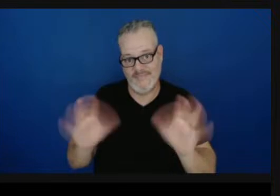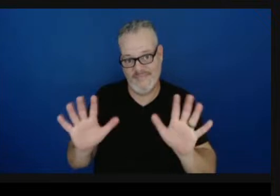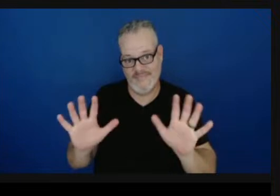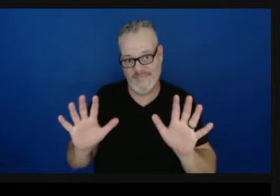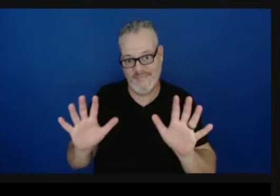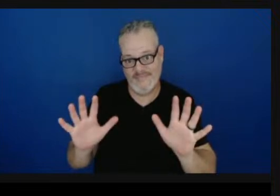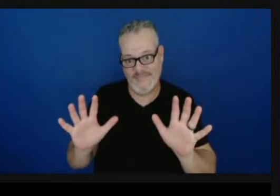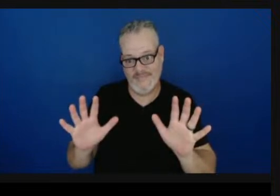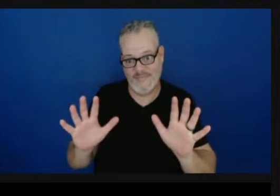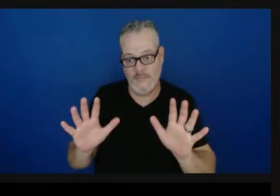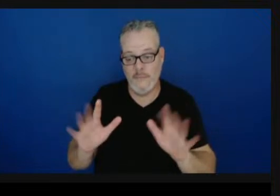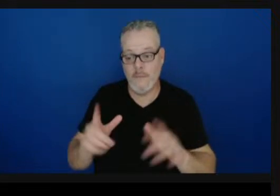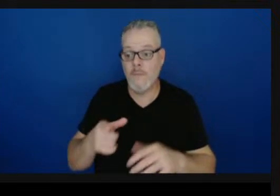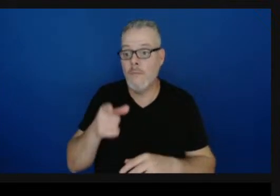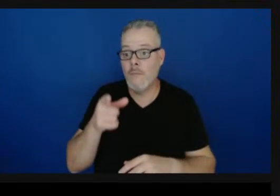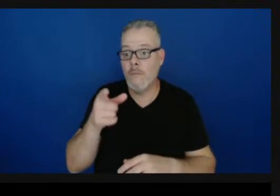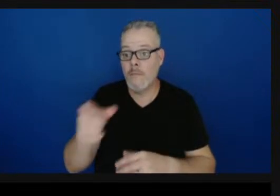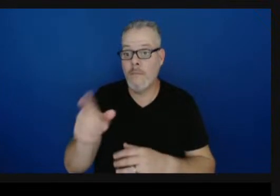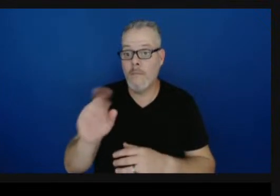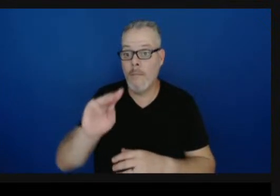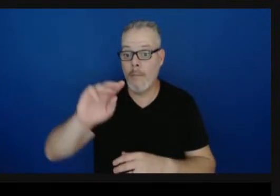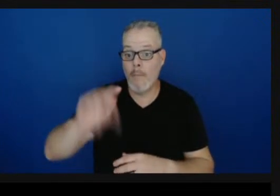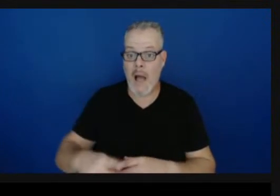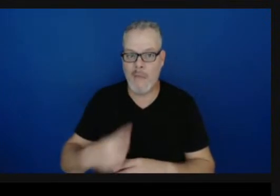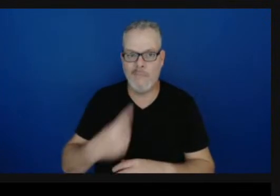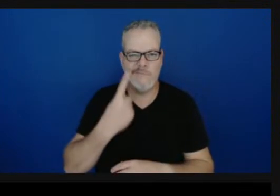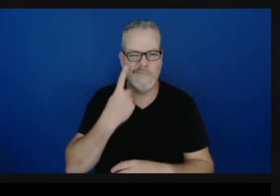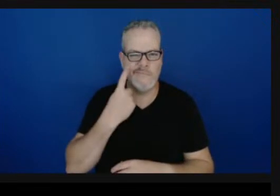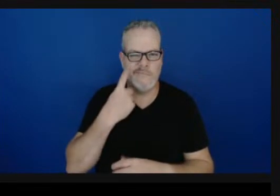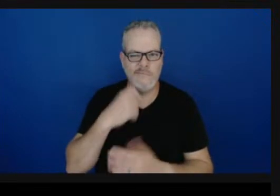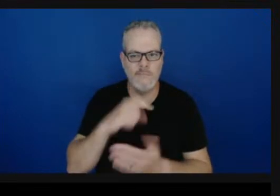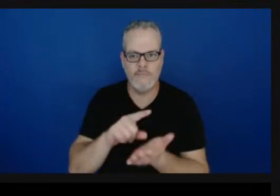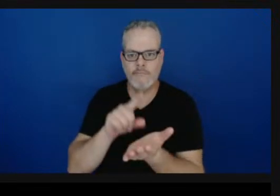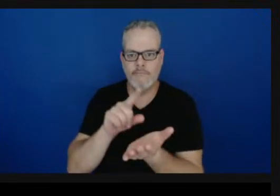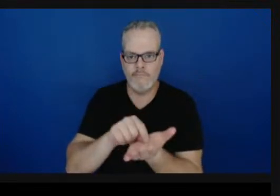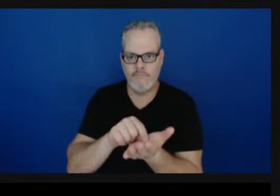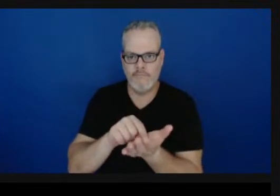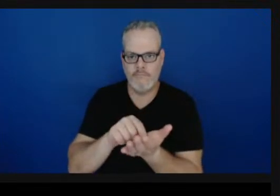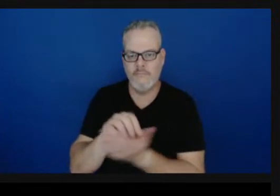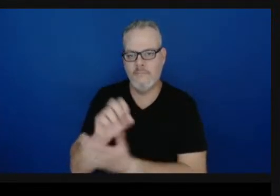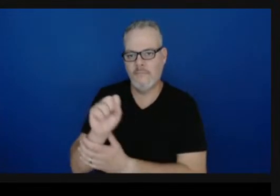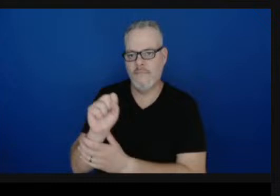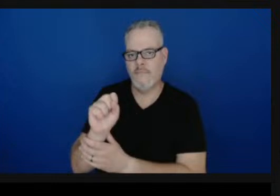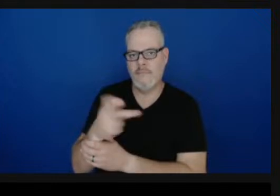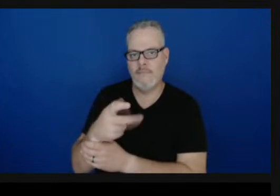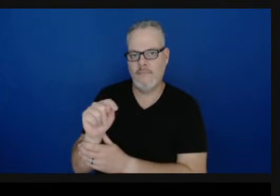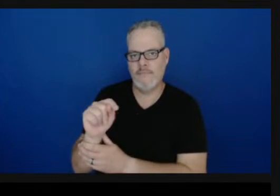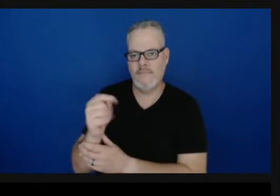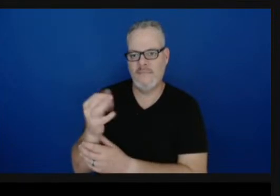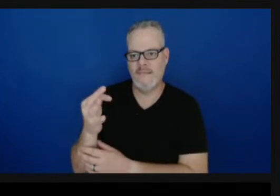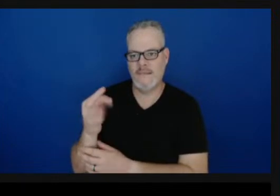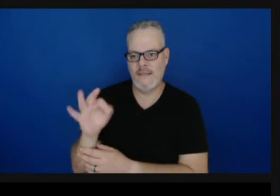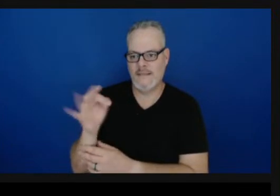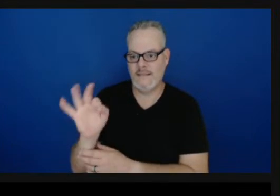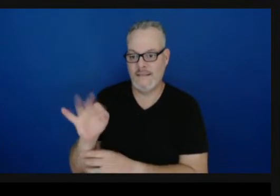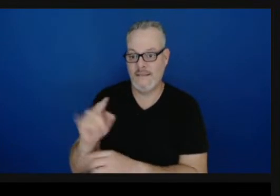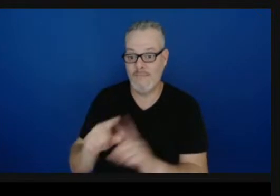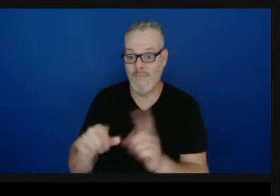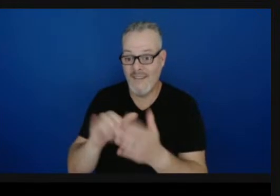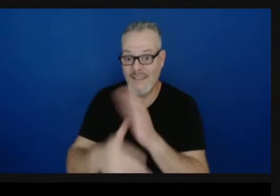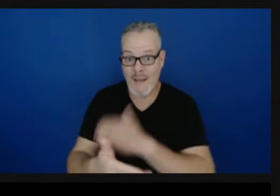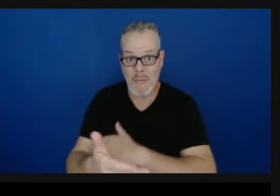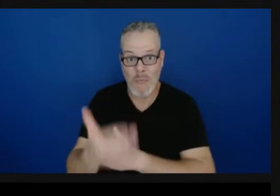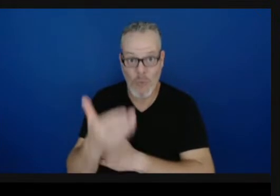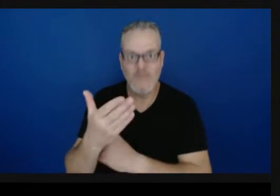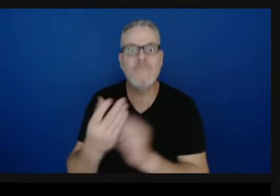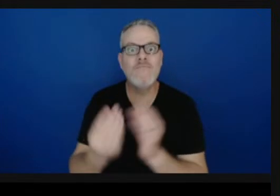most recently released map, this one right here from the 19th. But we know there was another morning to this eruption, as we saw from the